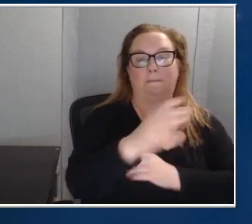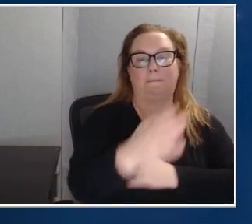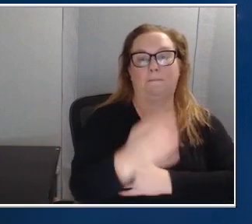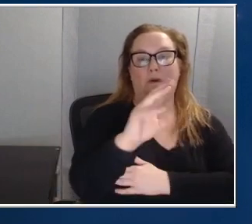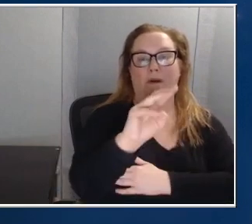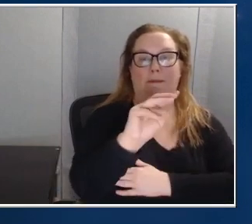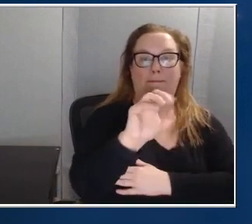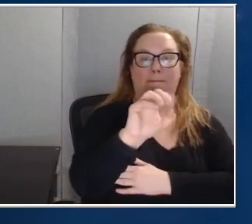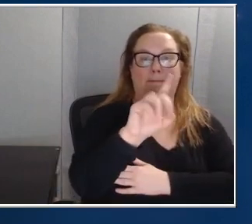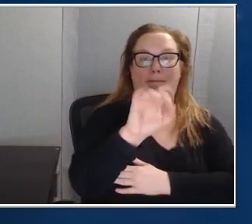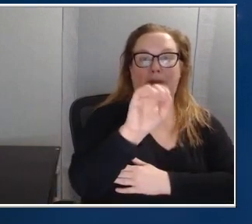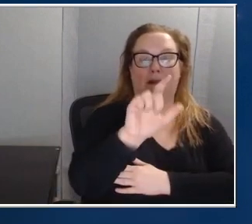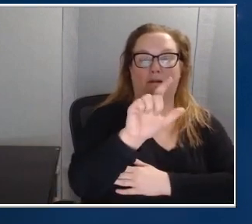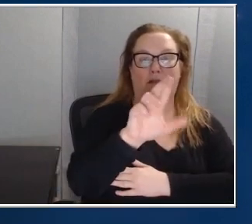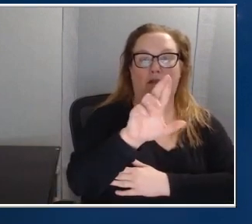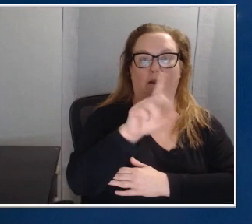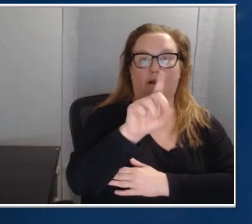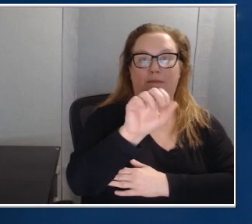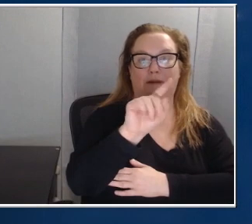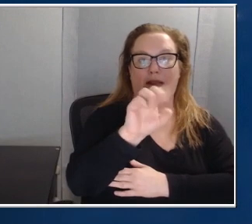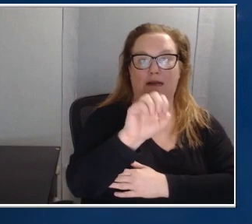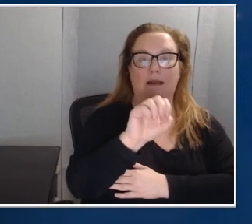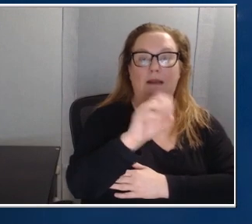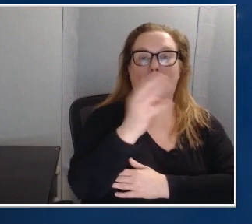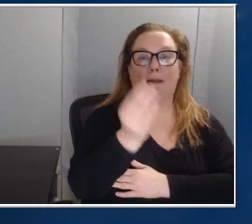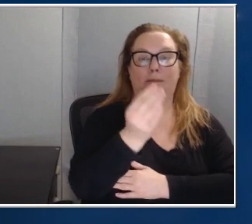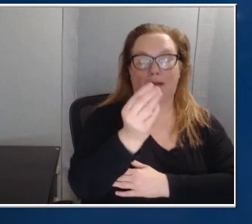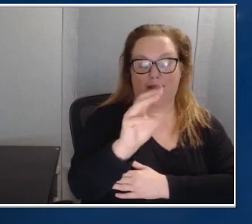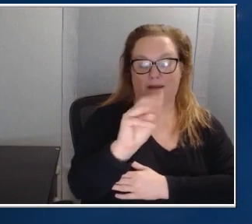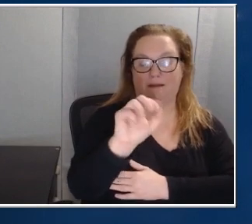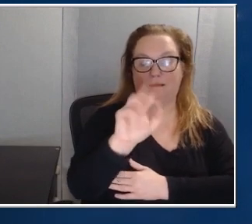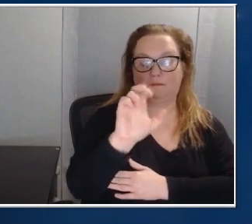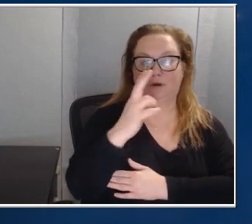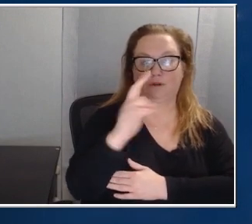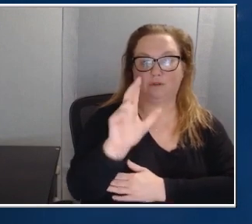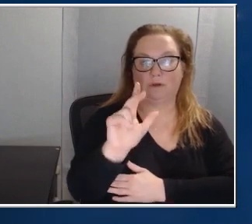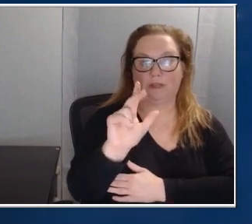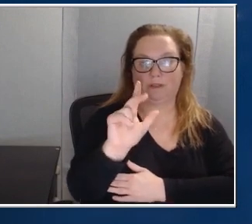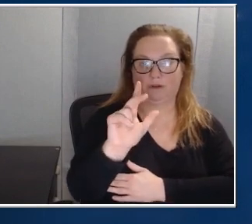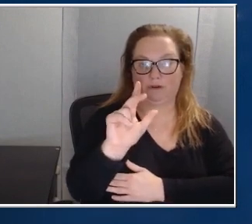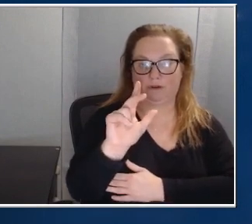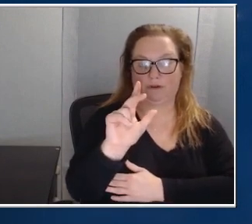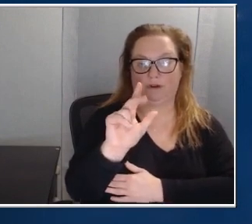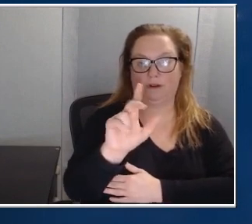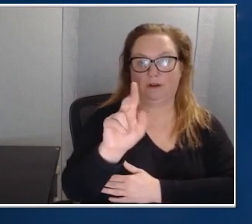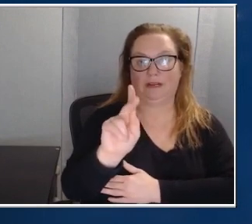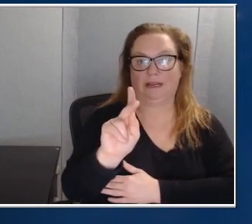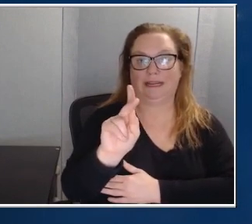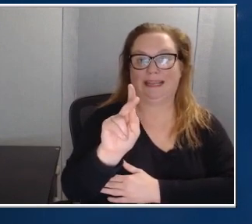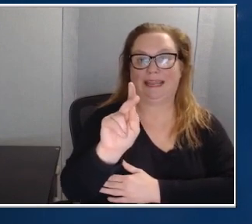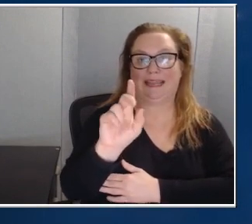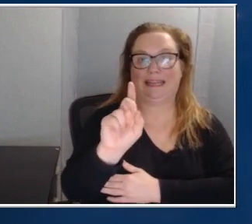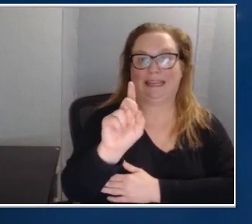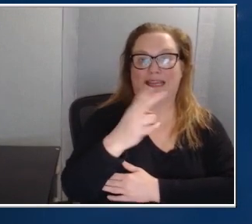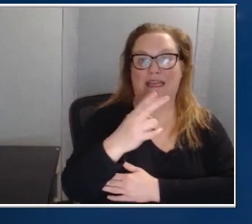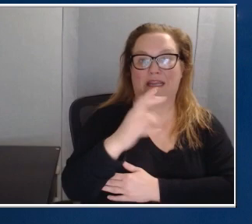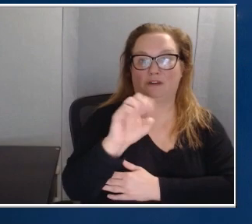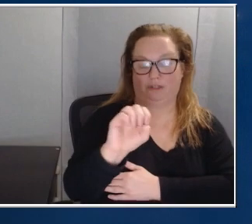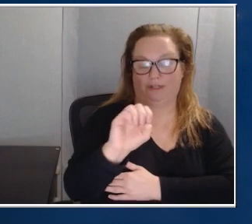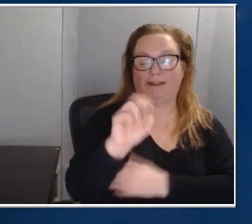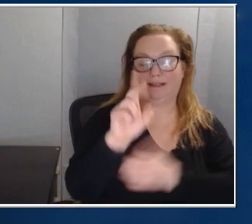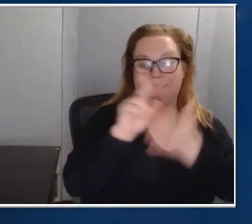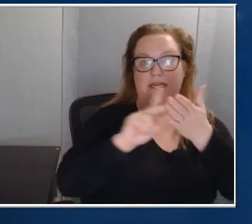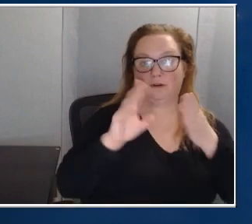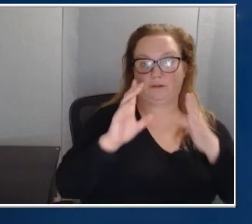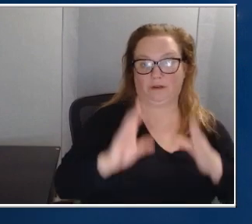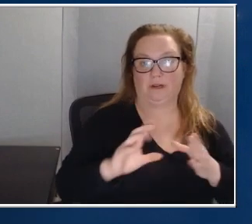On Monday, March the 23rd of 2020. Dr. Norman, when he was KDHE Secretary, was on that first program, along with U.S.